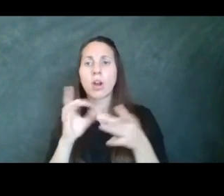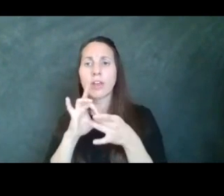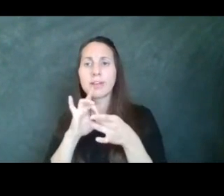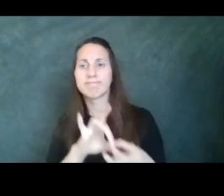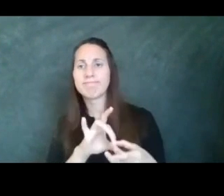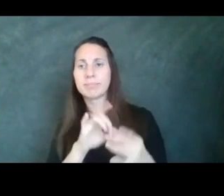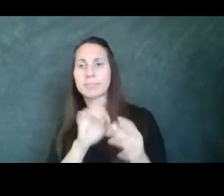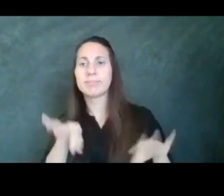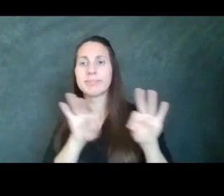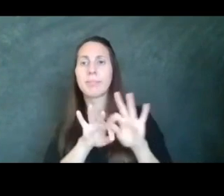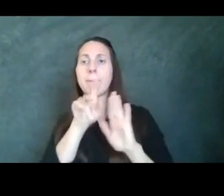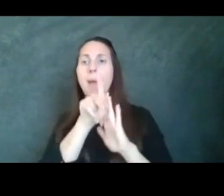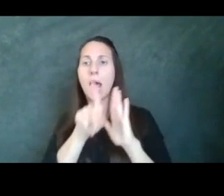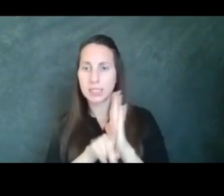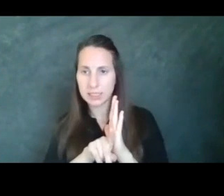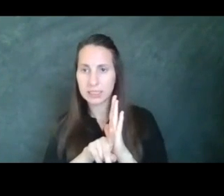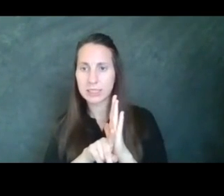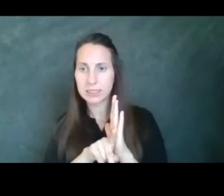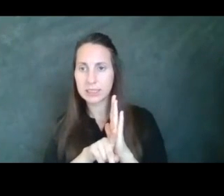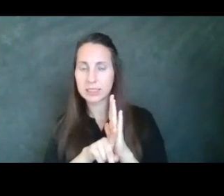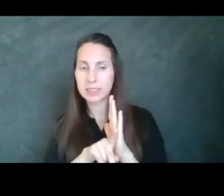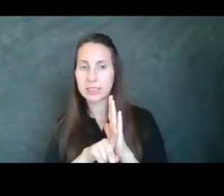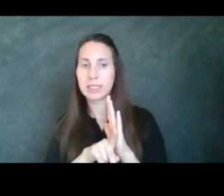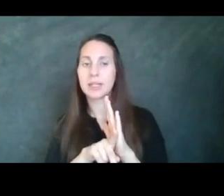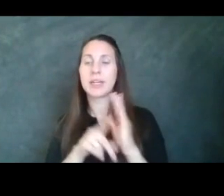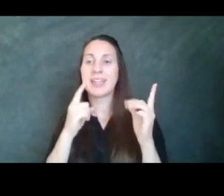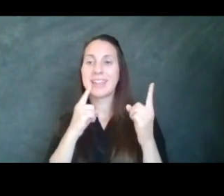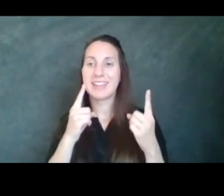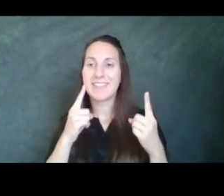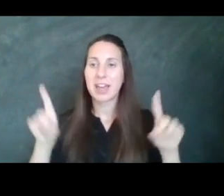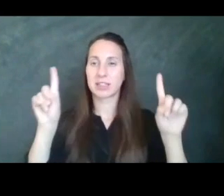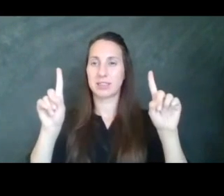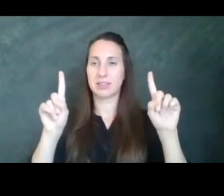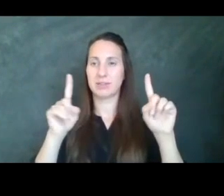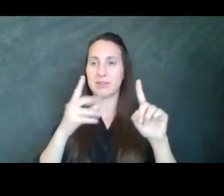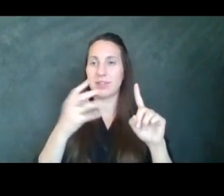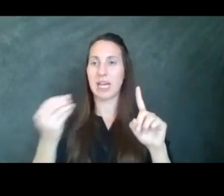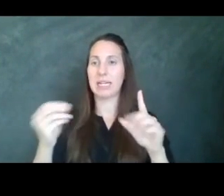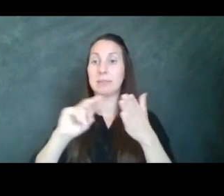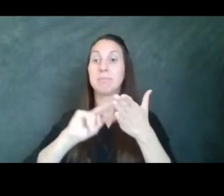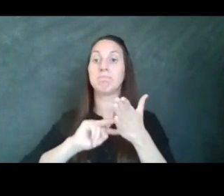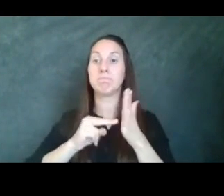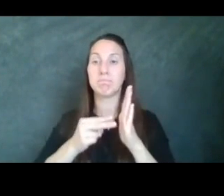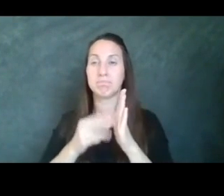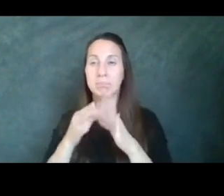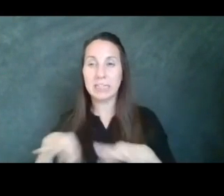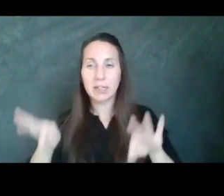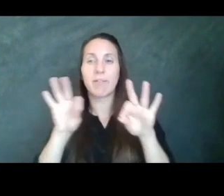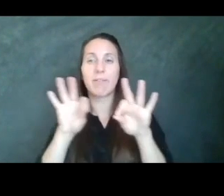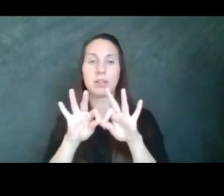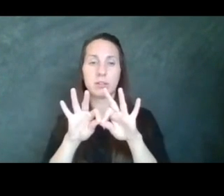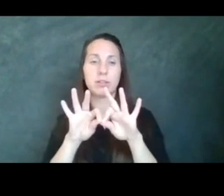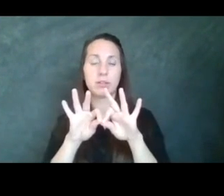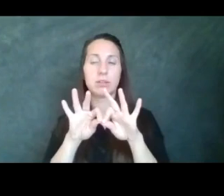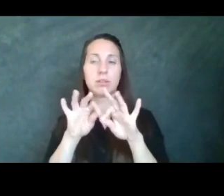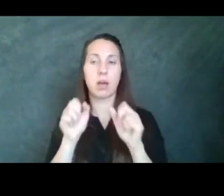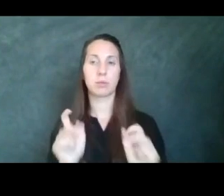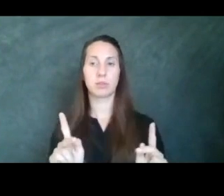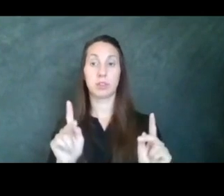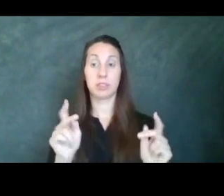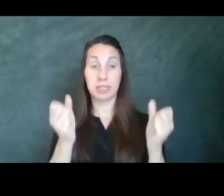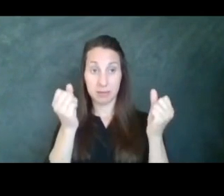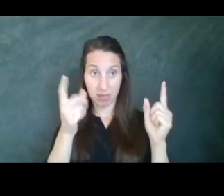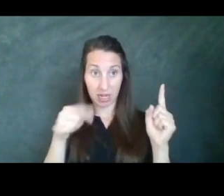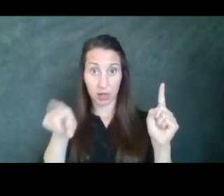them. Effective and meaningful opportunity. Many of you, when you're in the